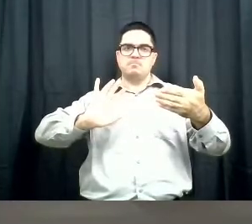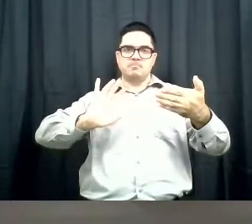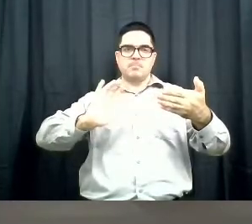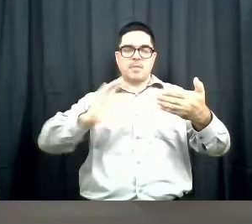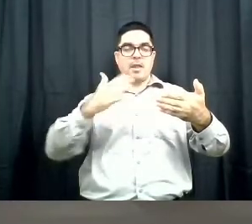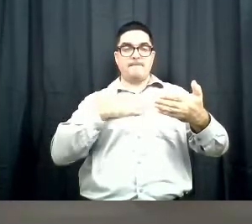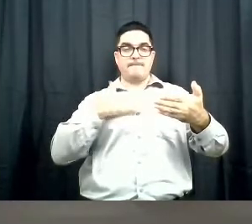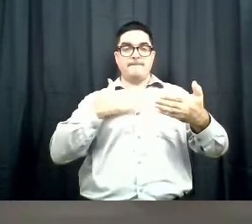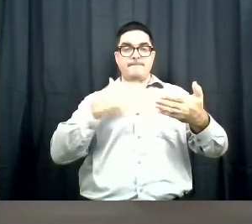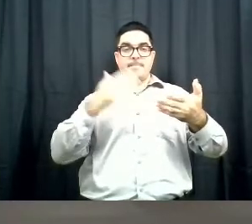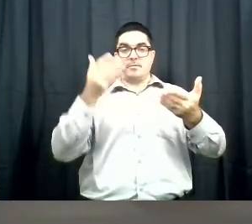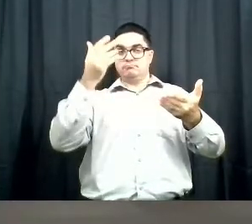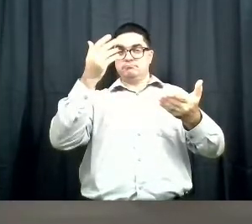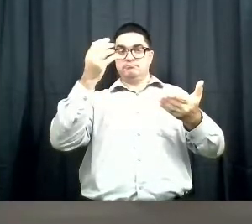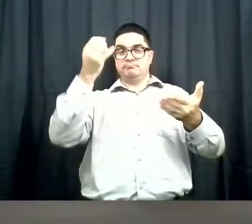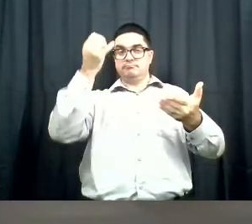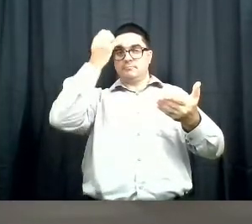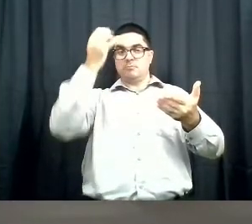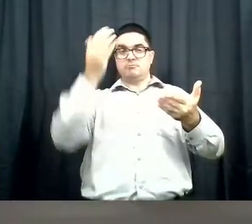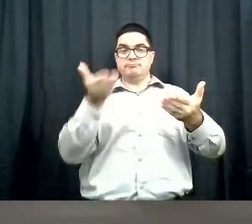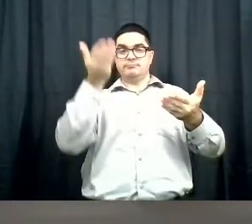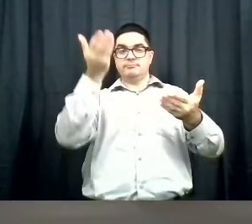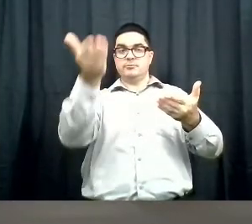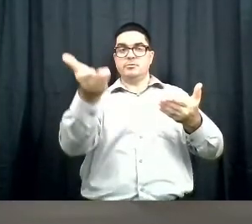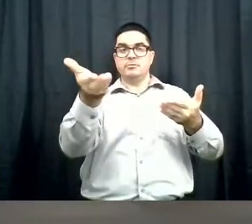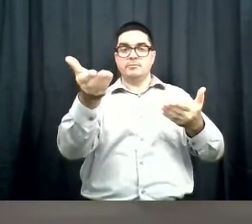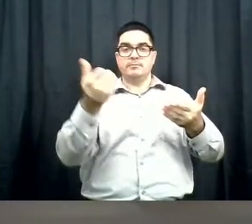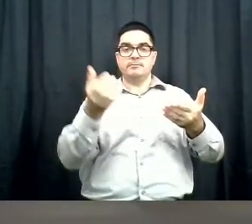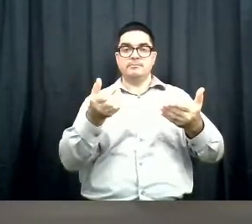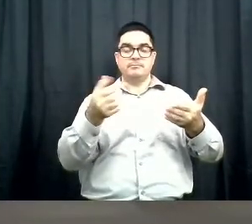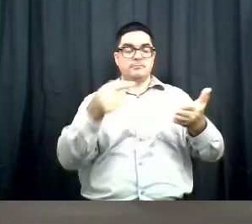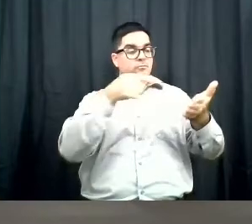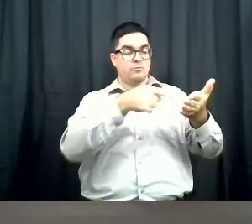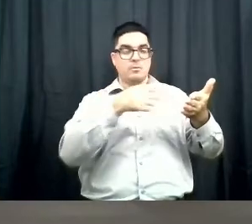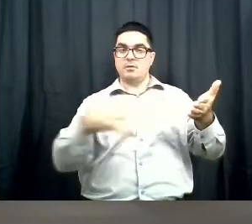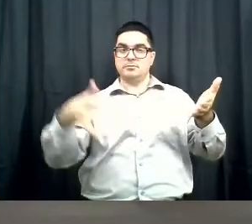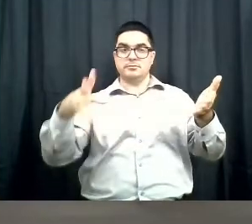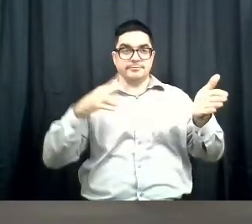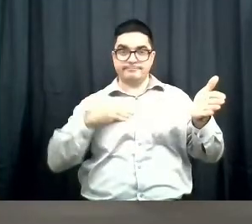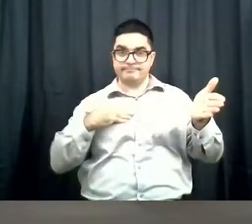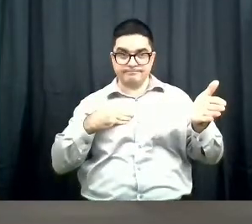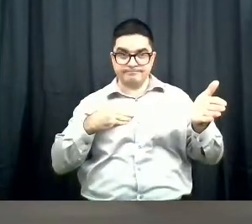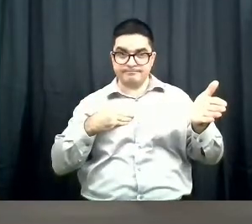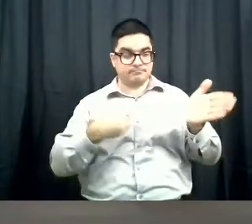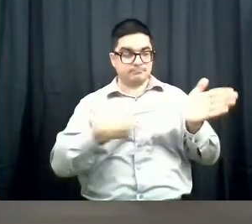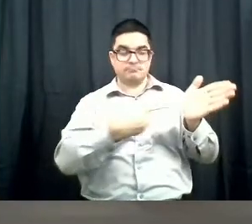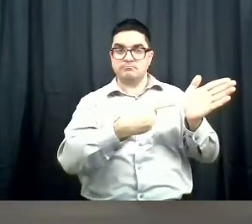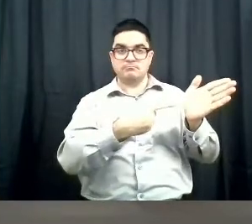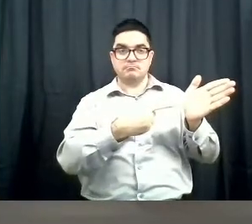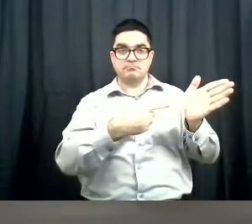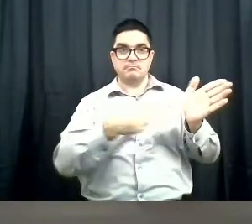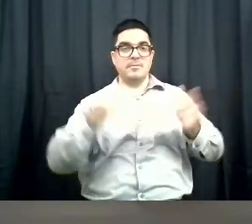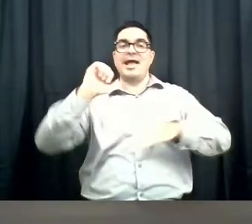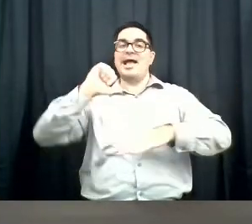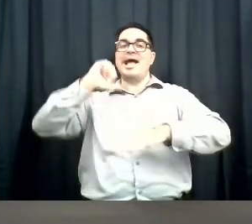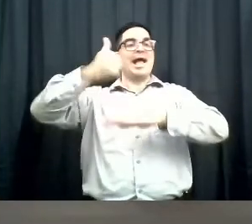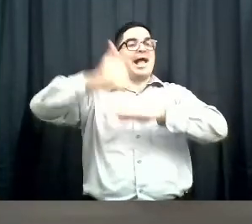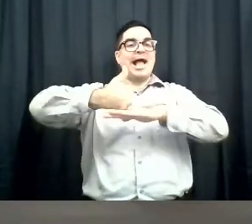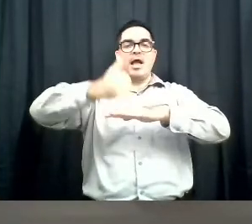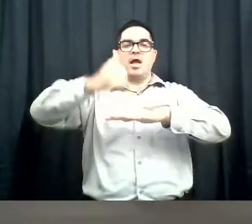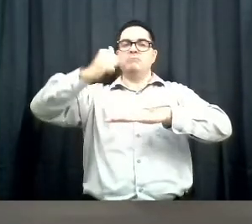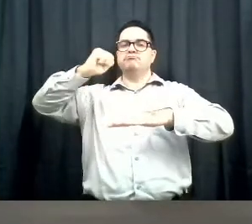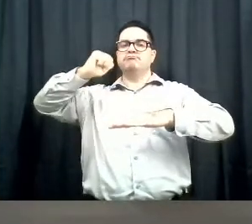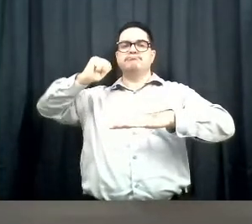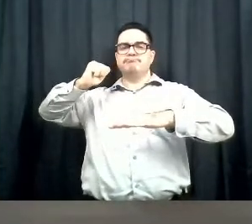my perspective to the board is that we accept this letter for what it states, that there will be no implementation until we reach